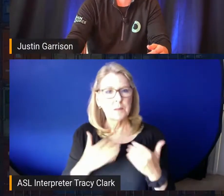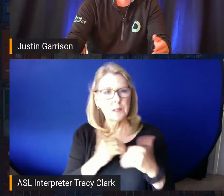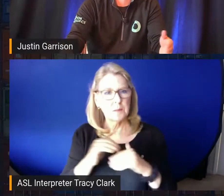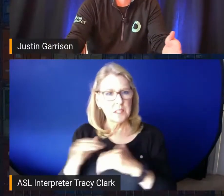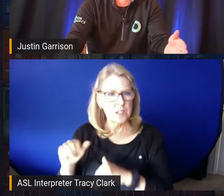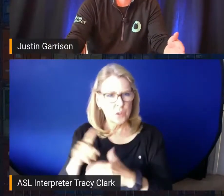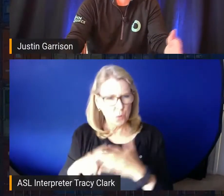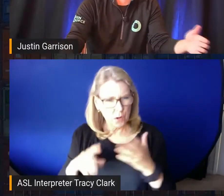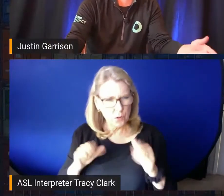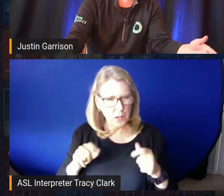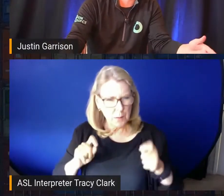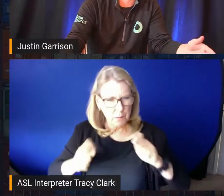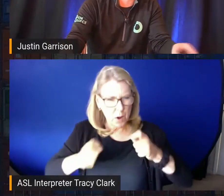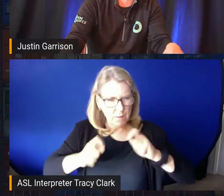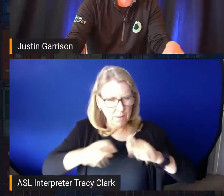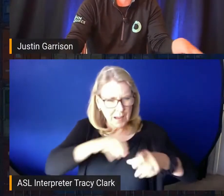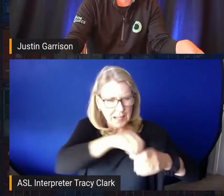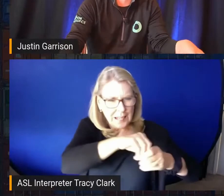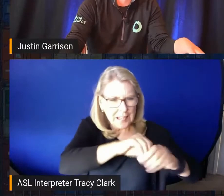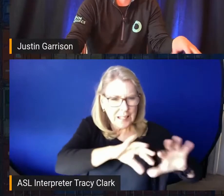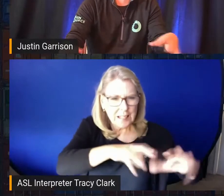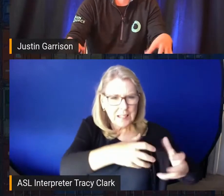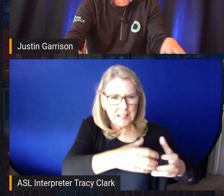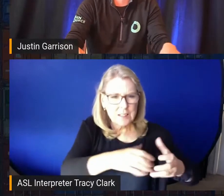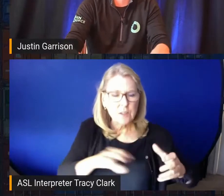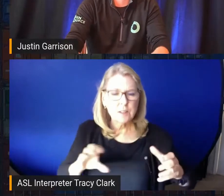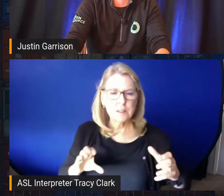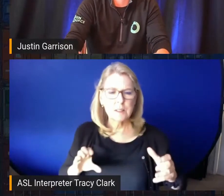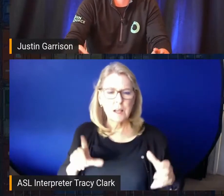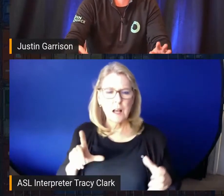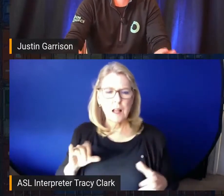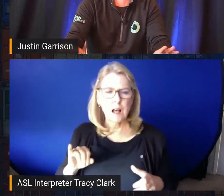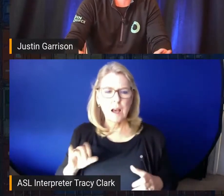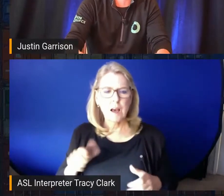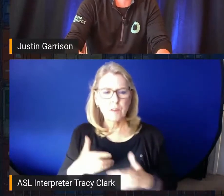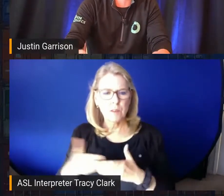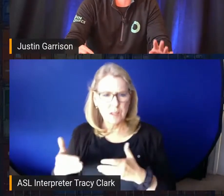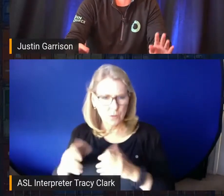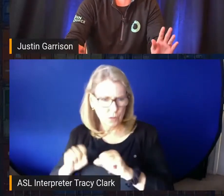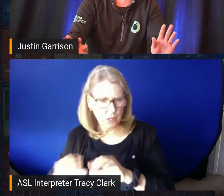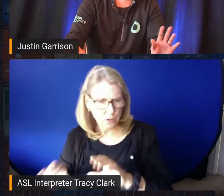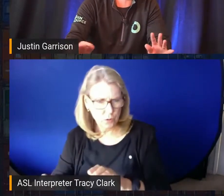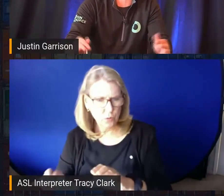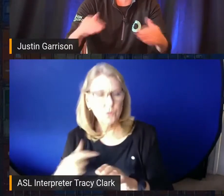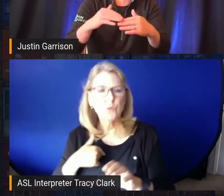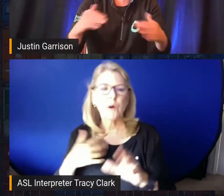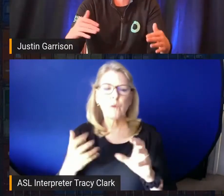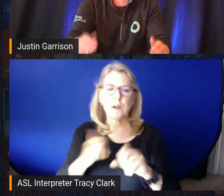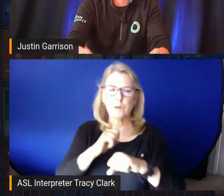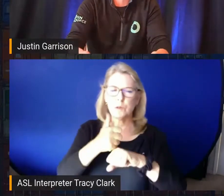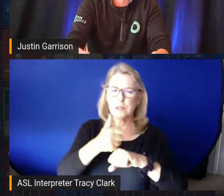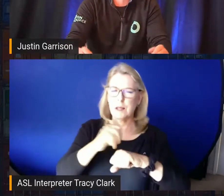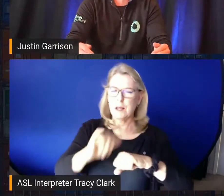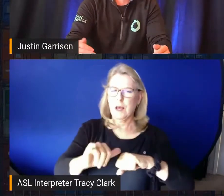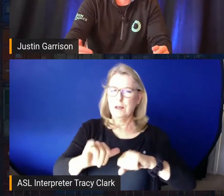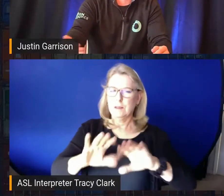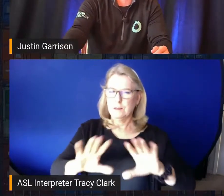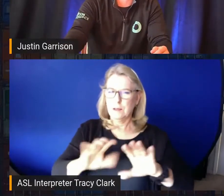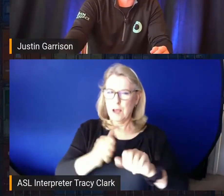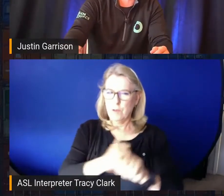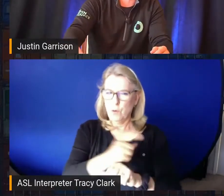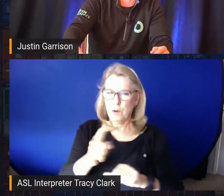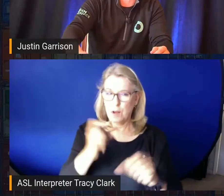cluster, and the CLI has other things that you can do with the Bootstrap cluster. So just wanted to set that as a level, like everyone understands.